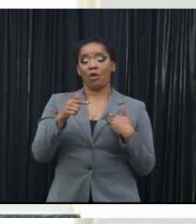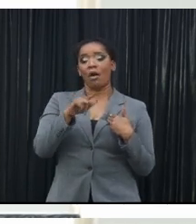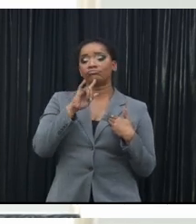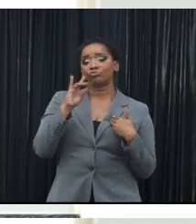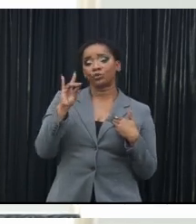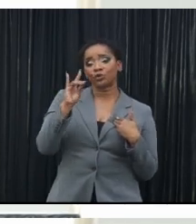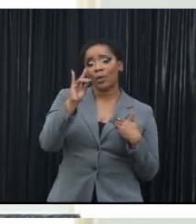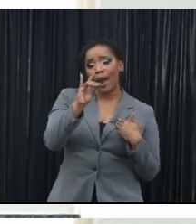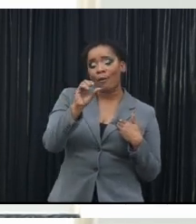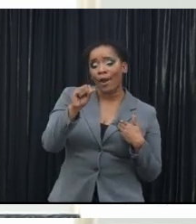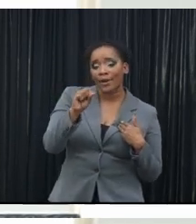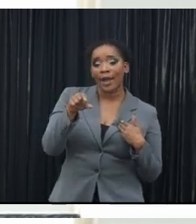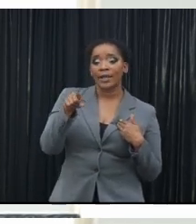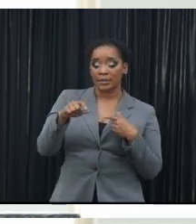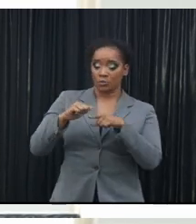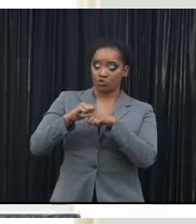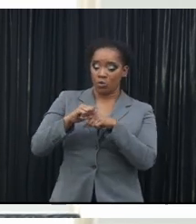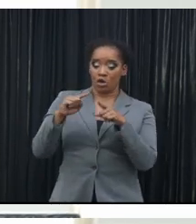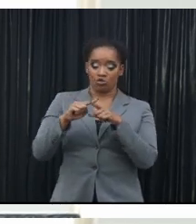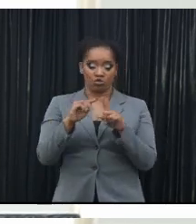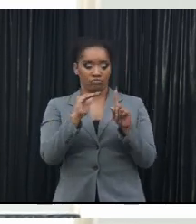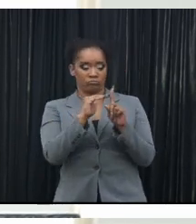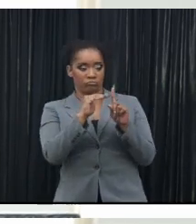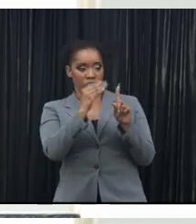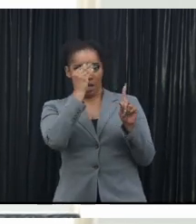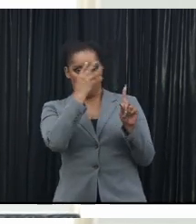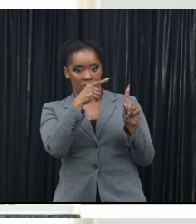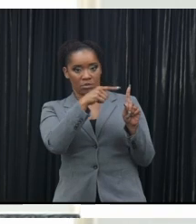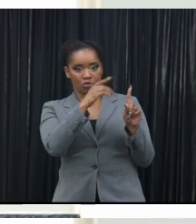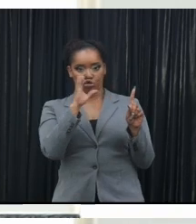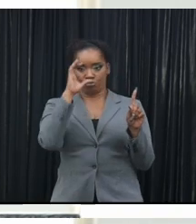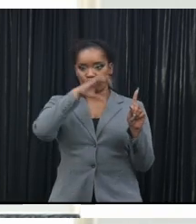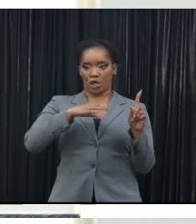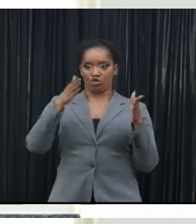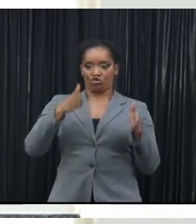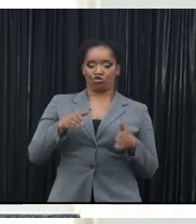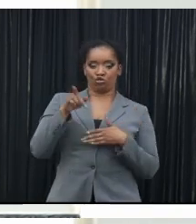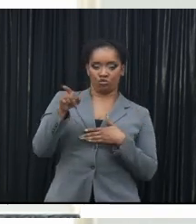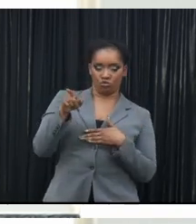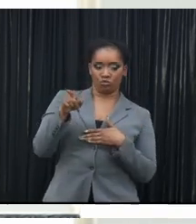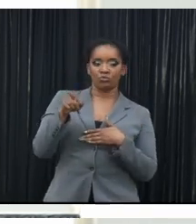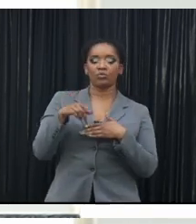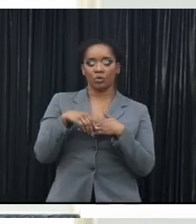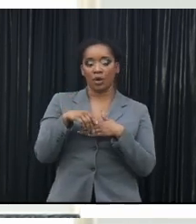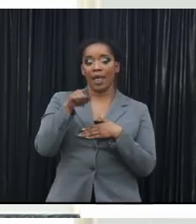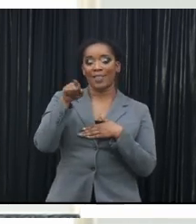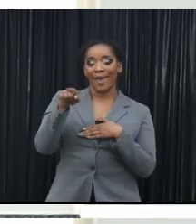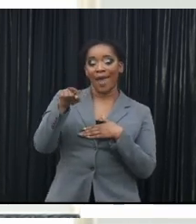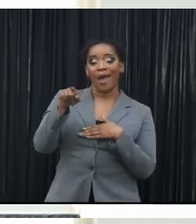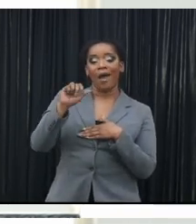It had been trained to alert the person of strangers by barking. The apartment complex had a no